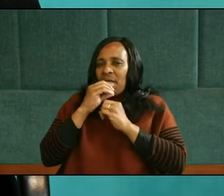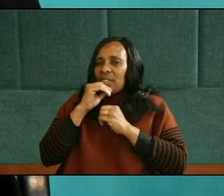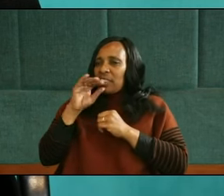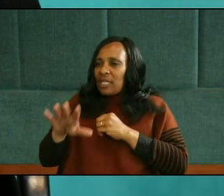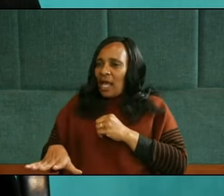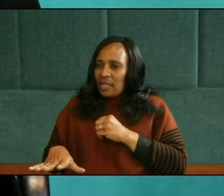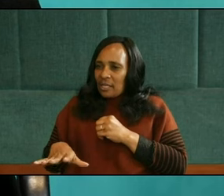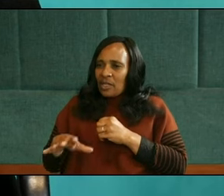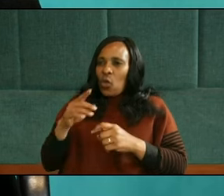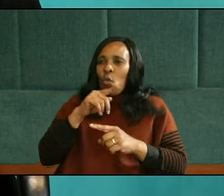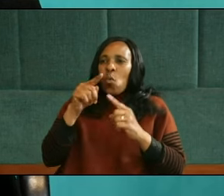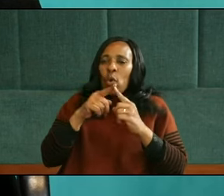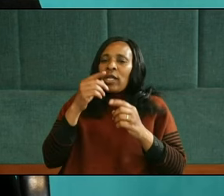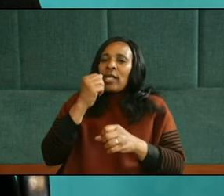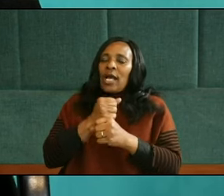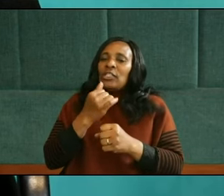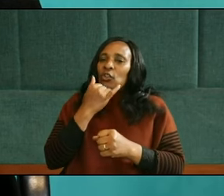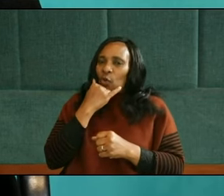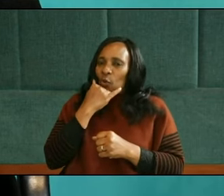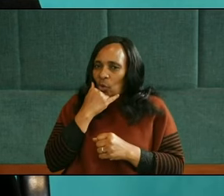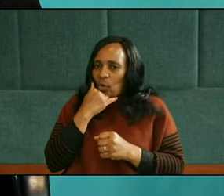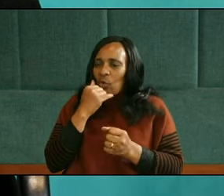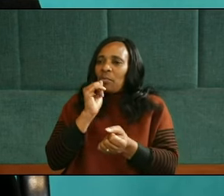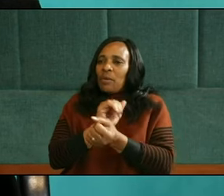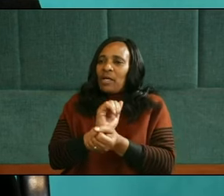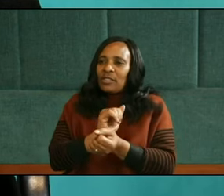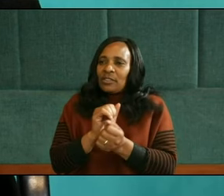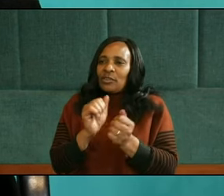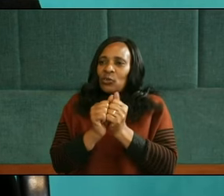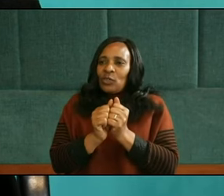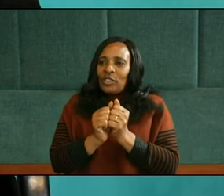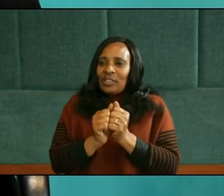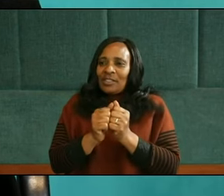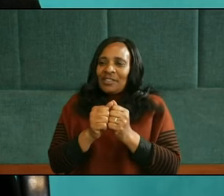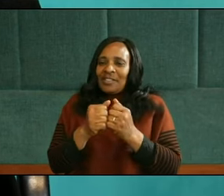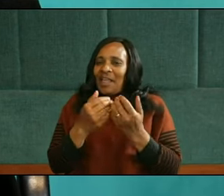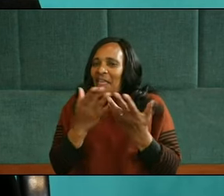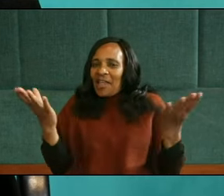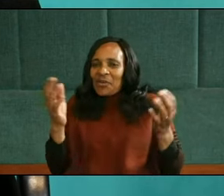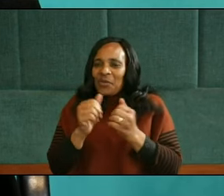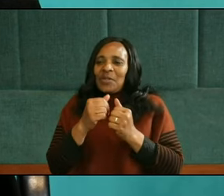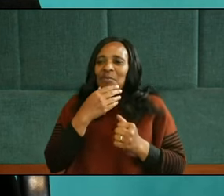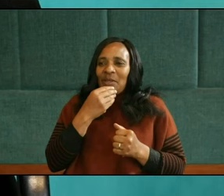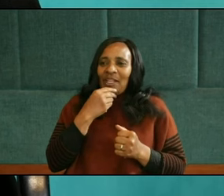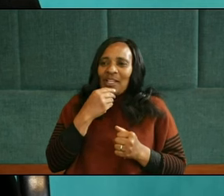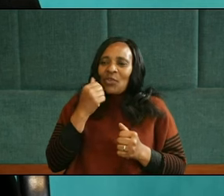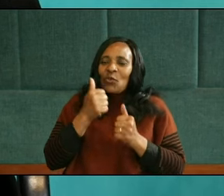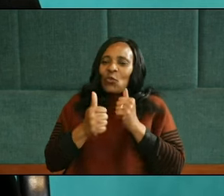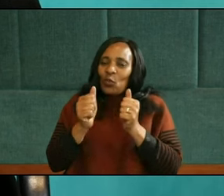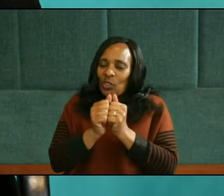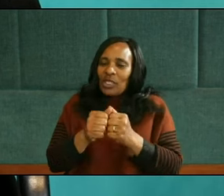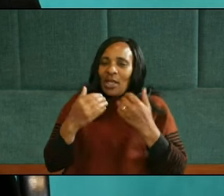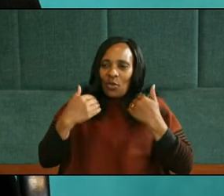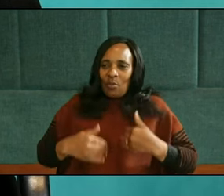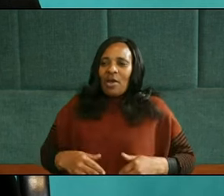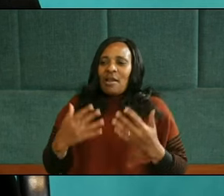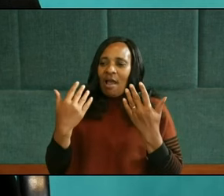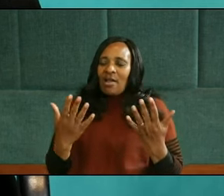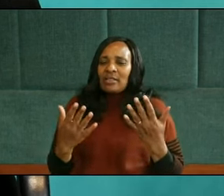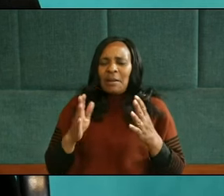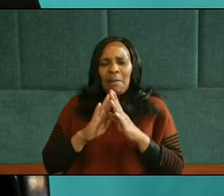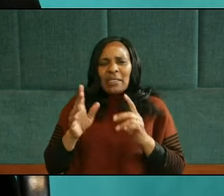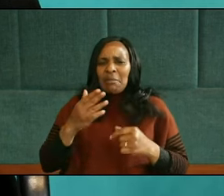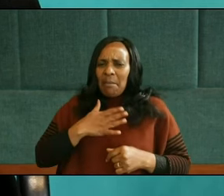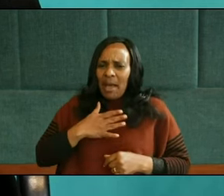When he does wrong, I will punish him with a rod wielded by men, with floggings inflicted by human hands. But my love